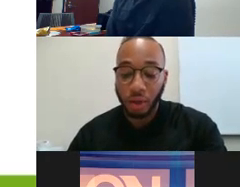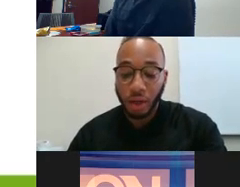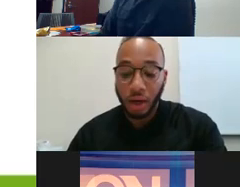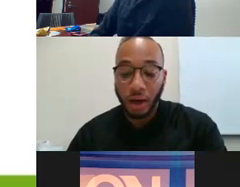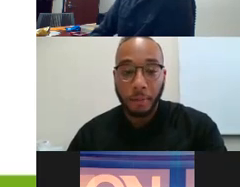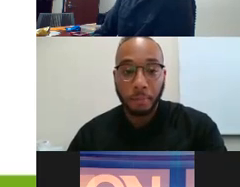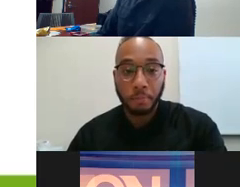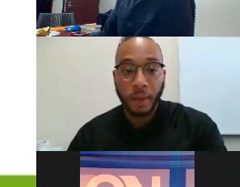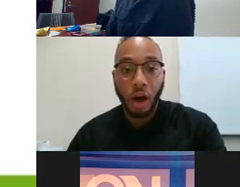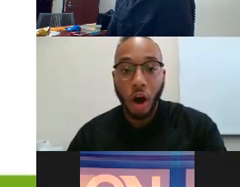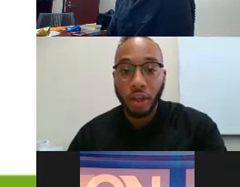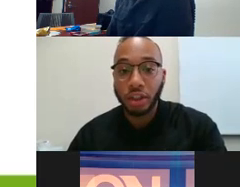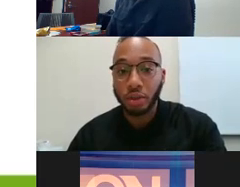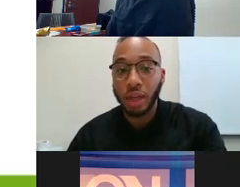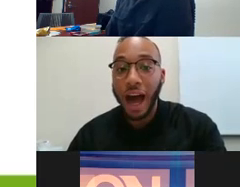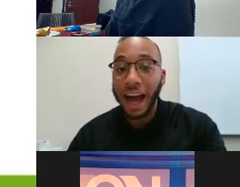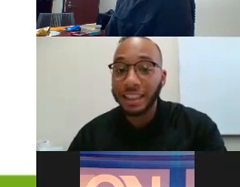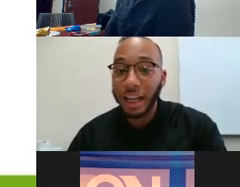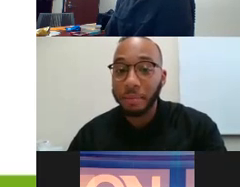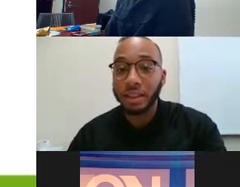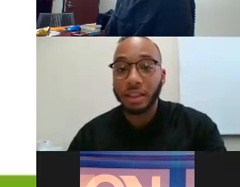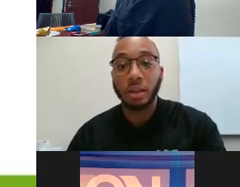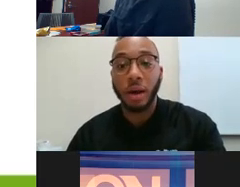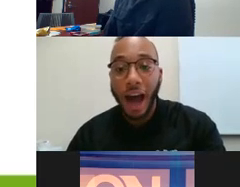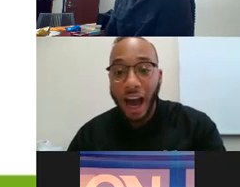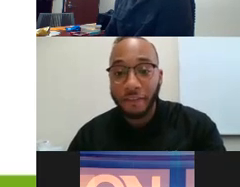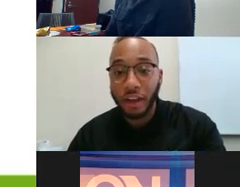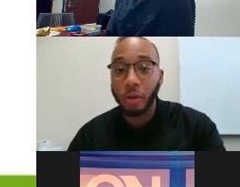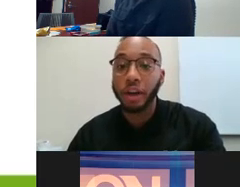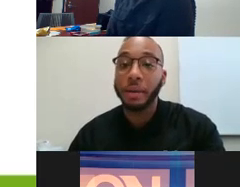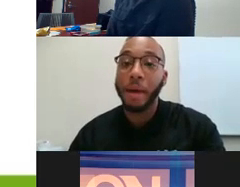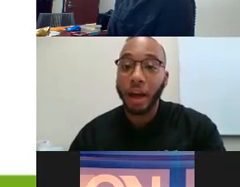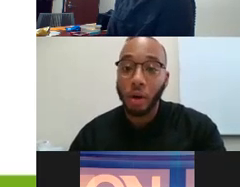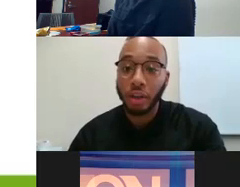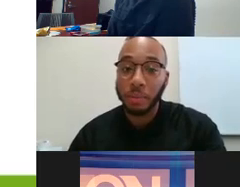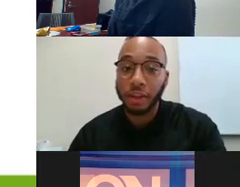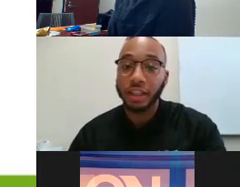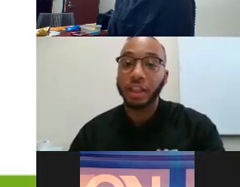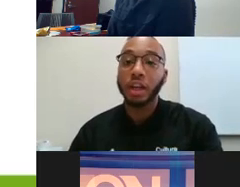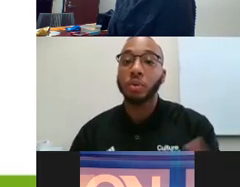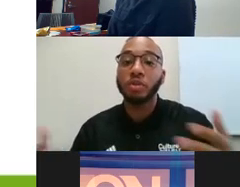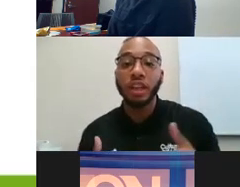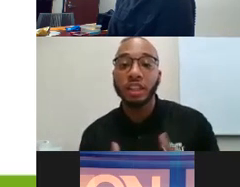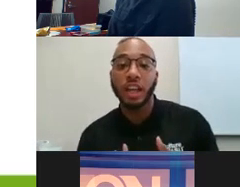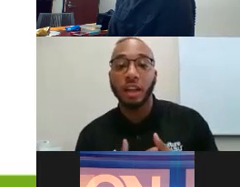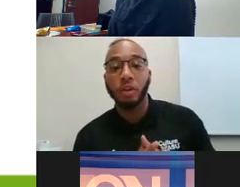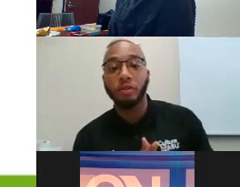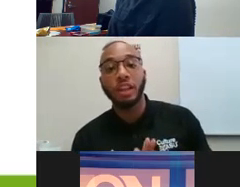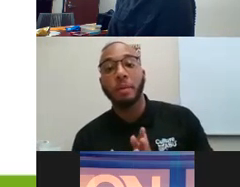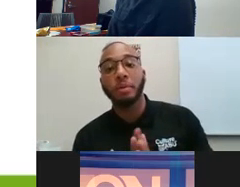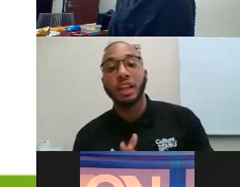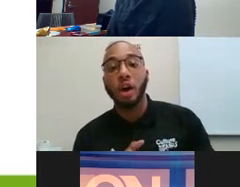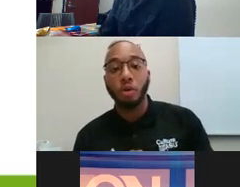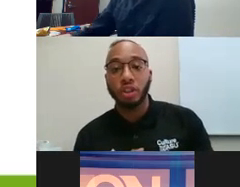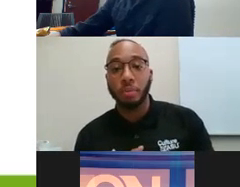to always use I statements. So I feel, or in my own experience. So we're really